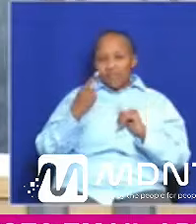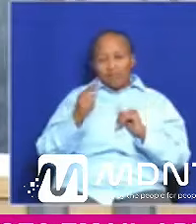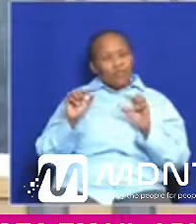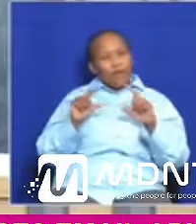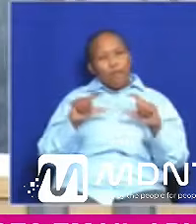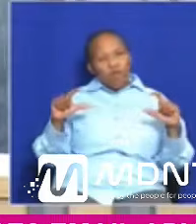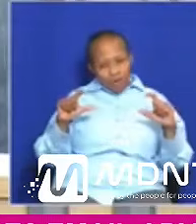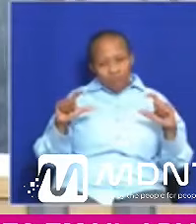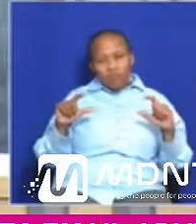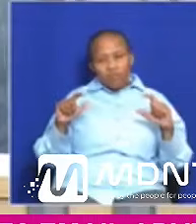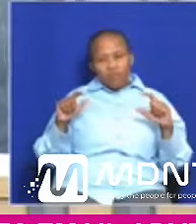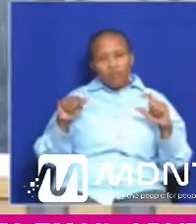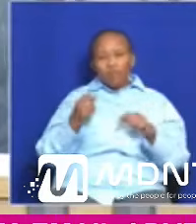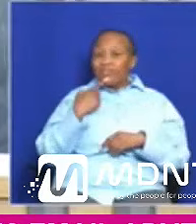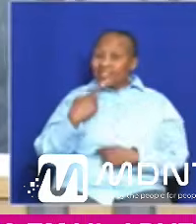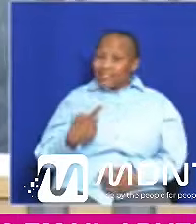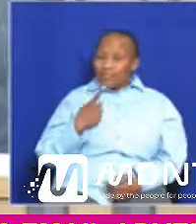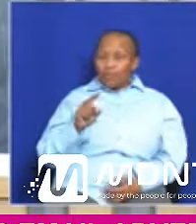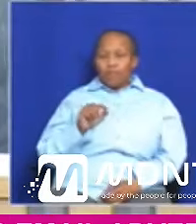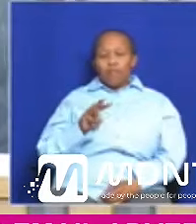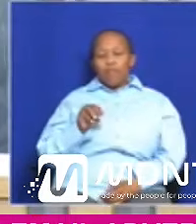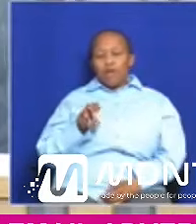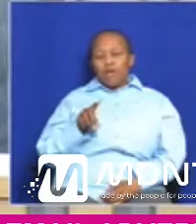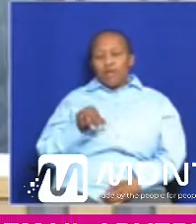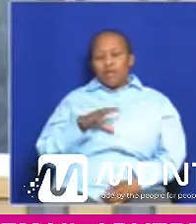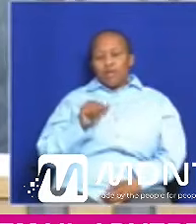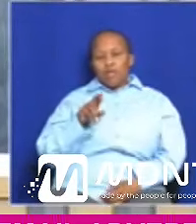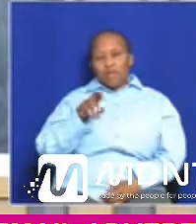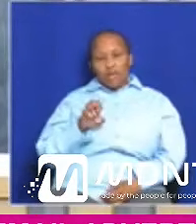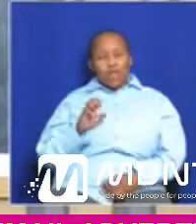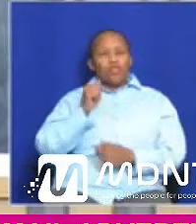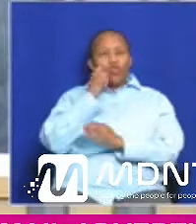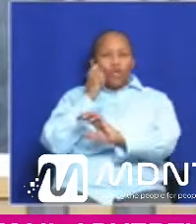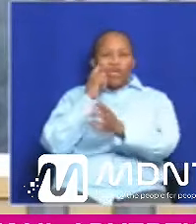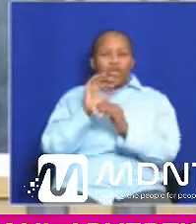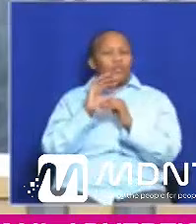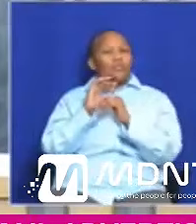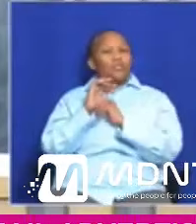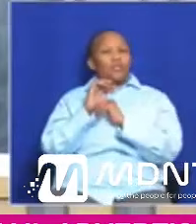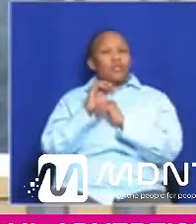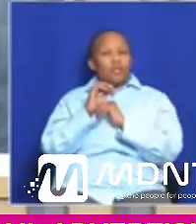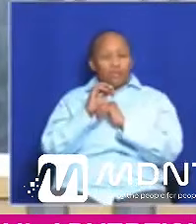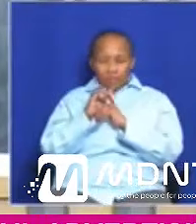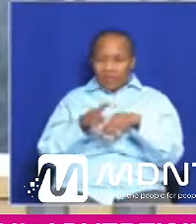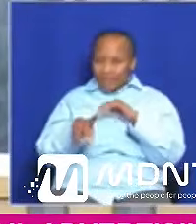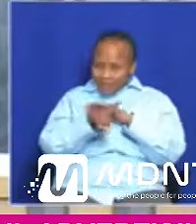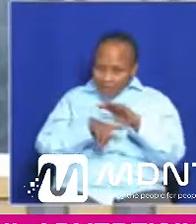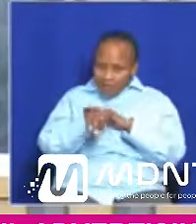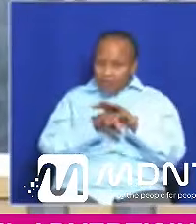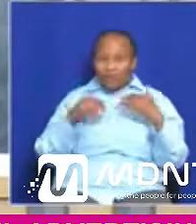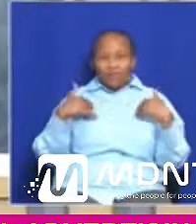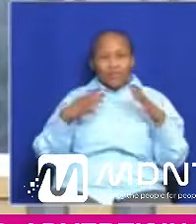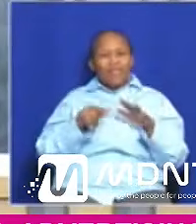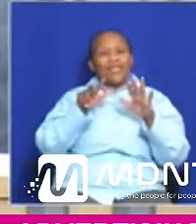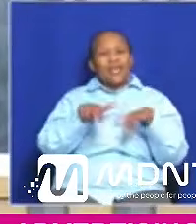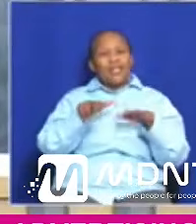that Medicare 24 Tshwane District has been appointed a health risk manager from the 18th of June 2024 under